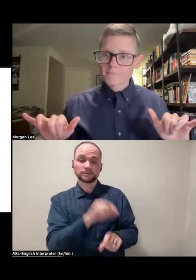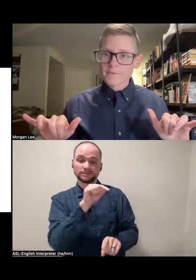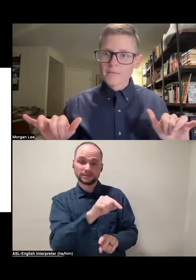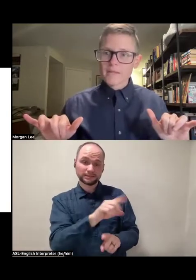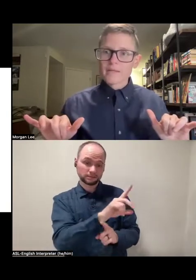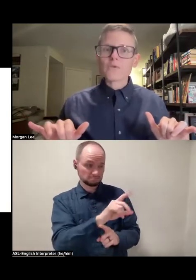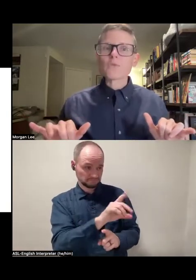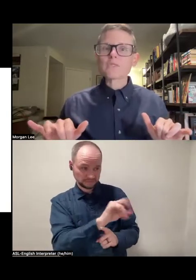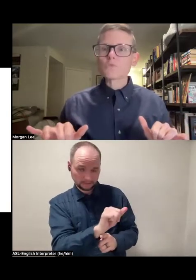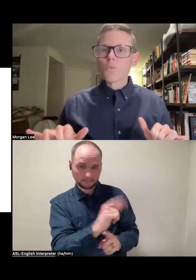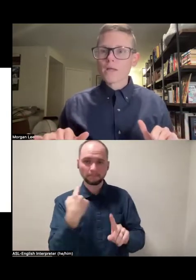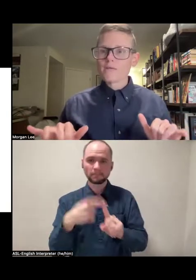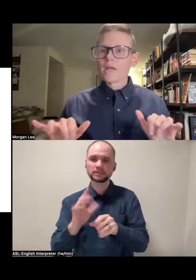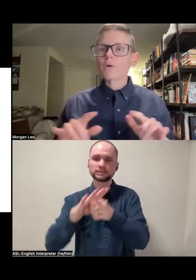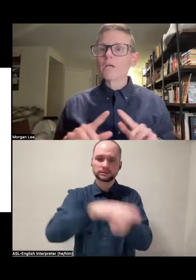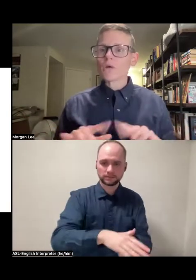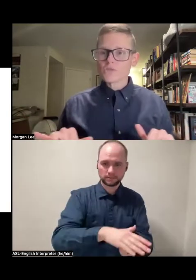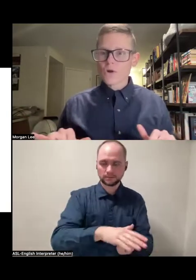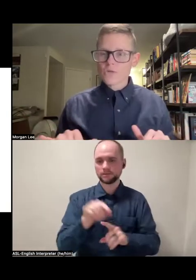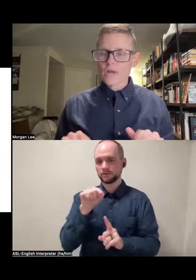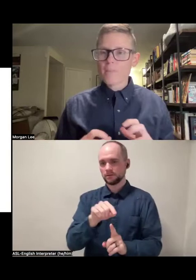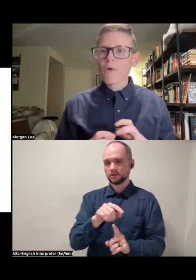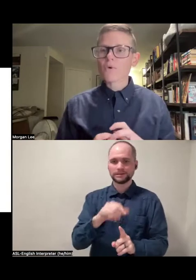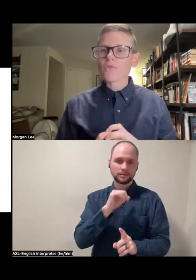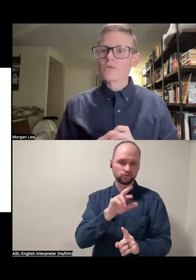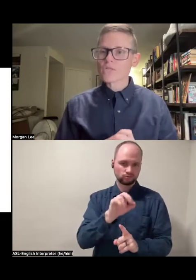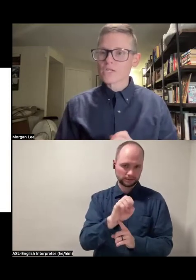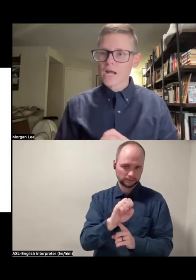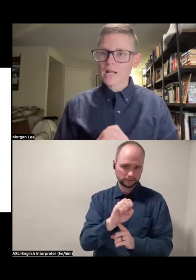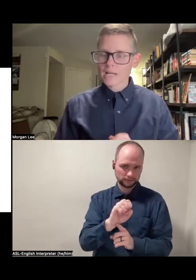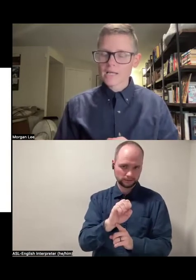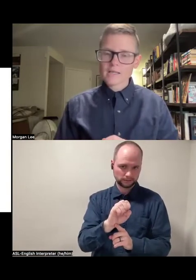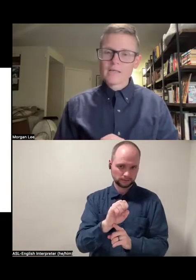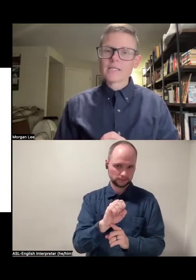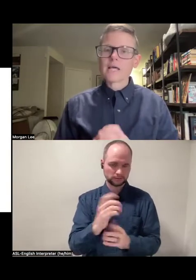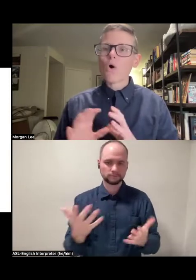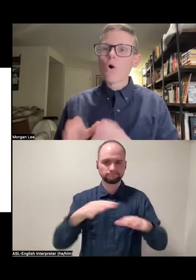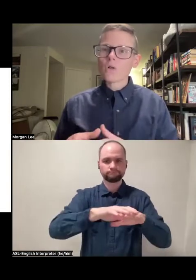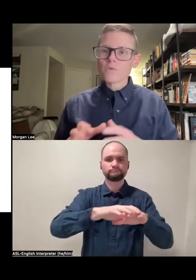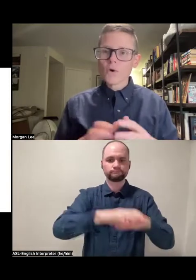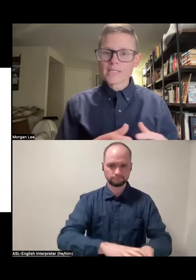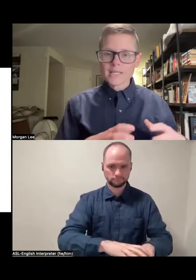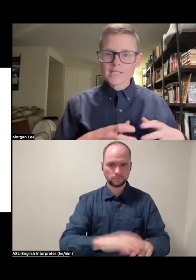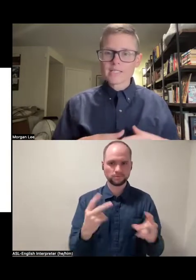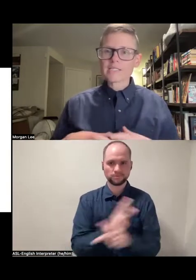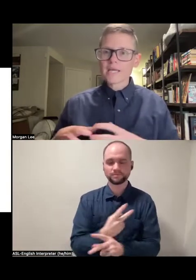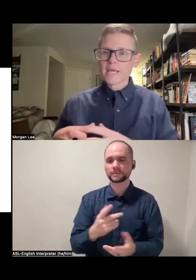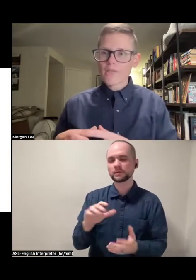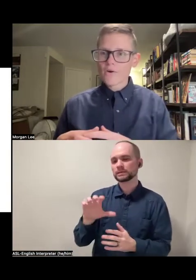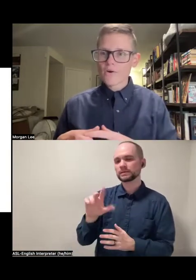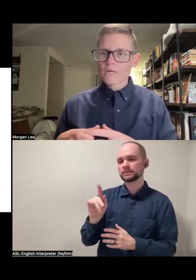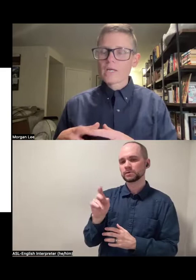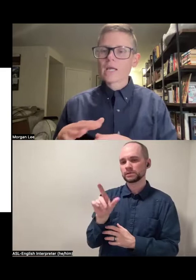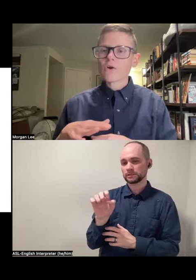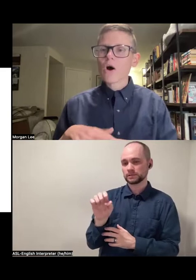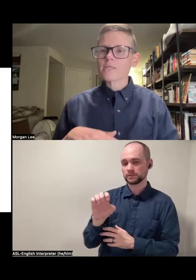time. So this is what Kimberly Crenshaw is talking about with intersectionality, is that all of your identities